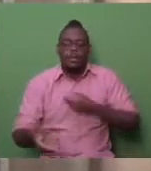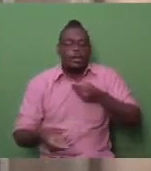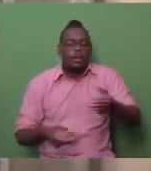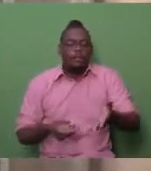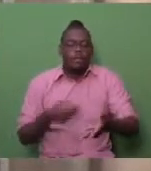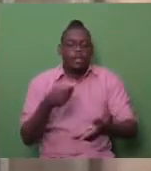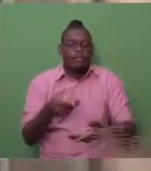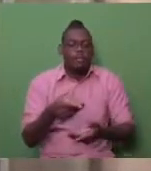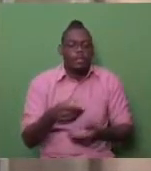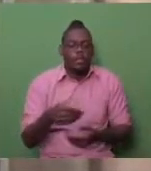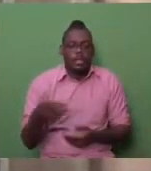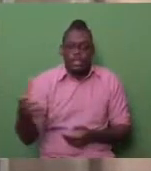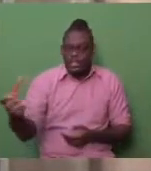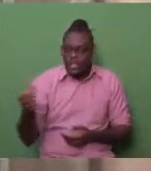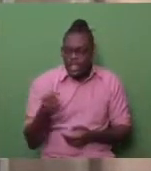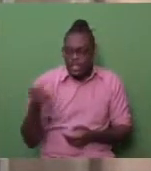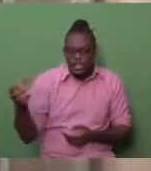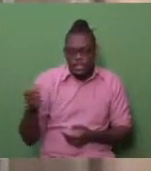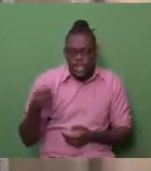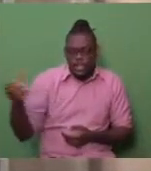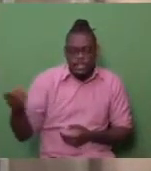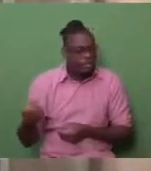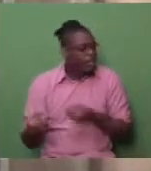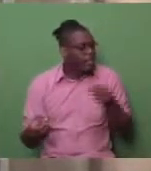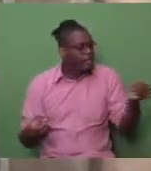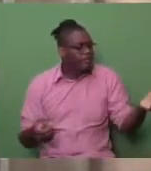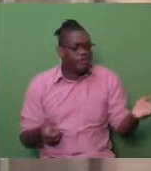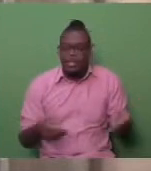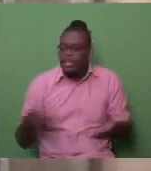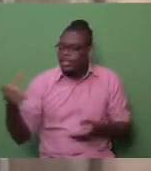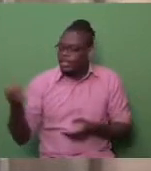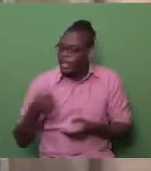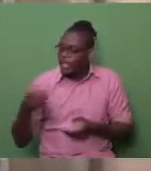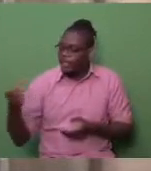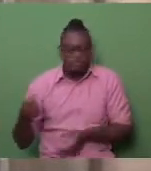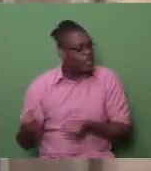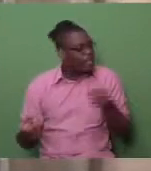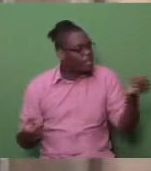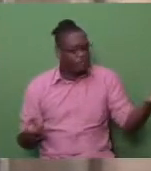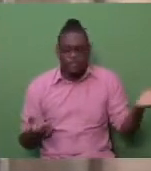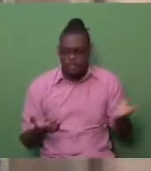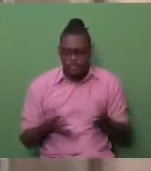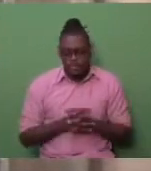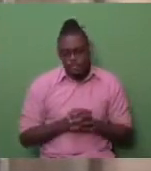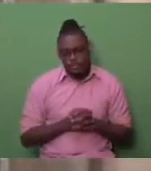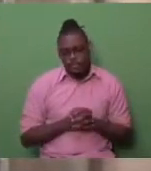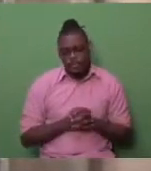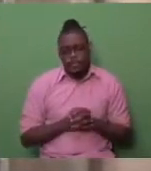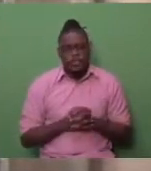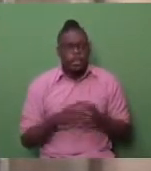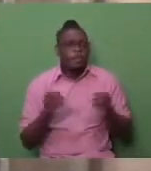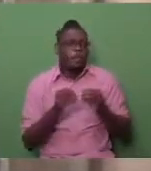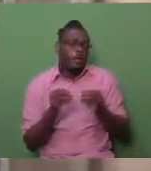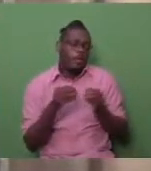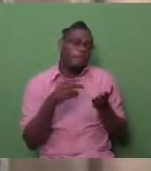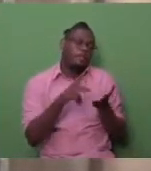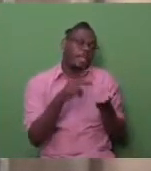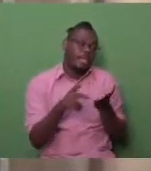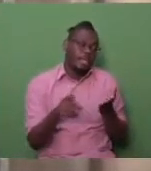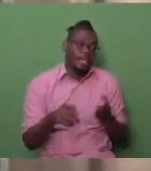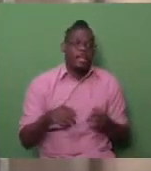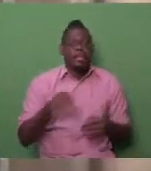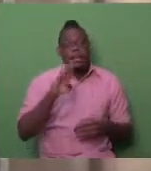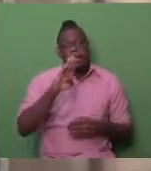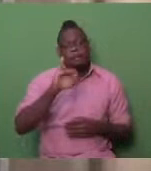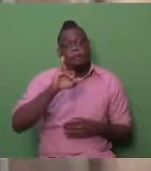regarding impending review to the tariffs, which this will have a severe impact on persons currently receiving rebates because